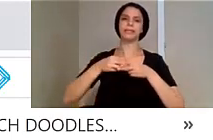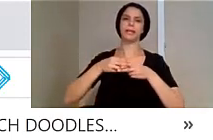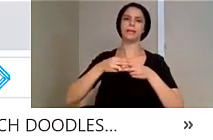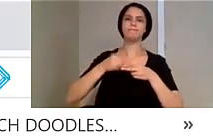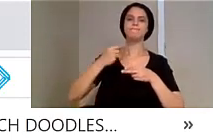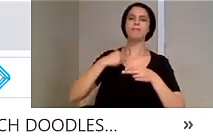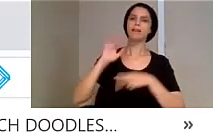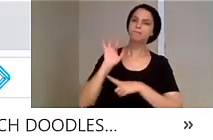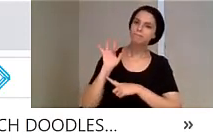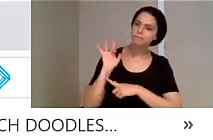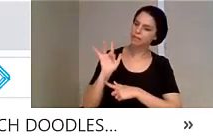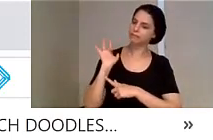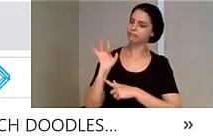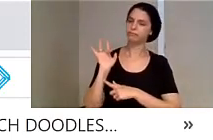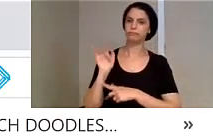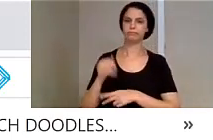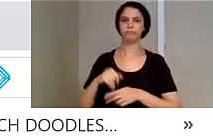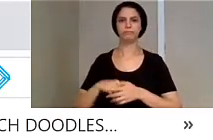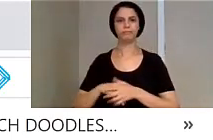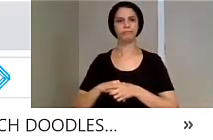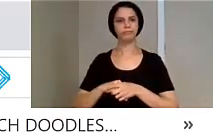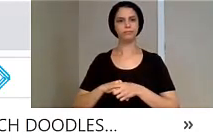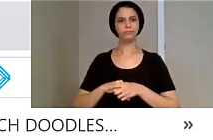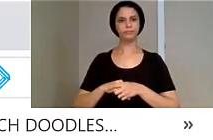when I click on this,